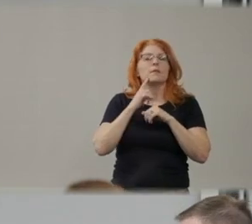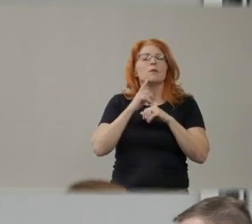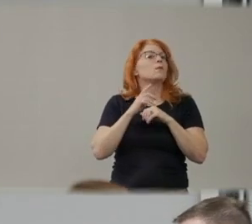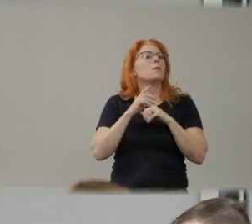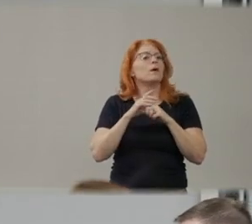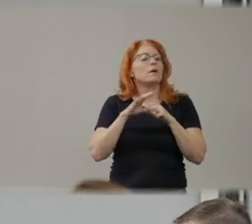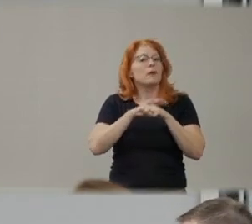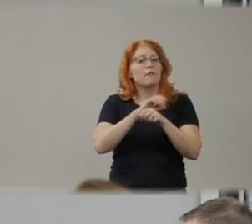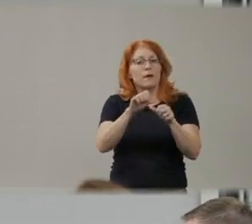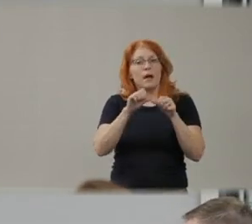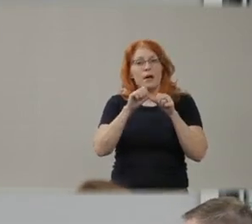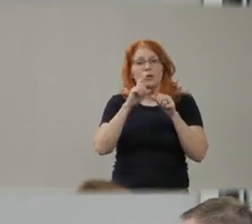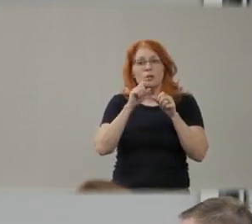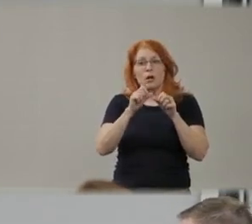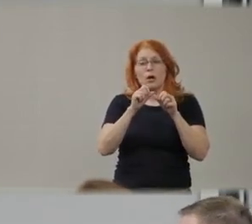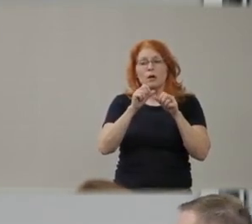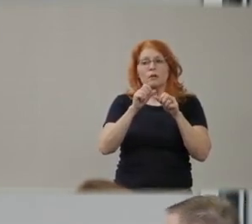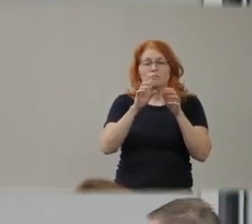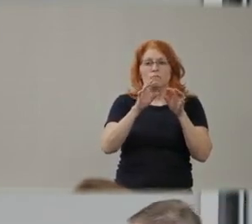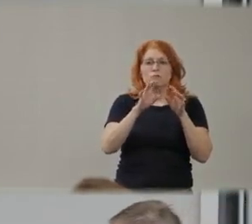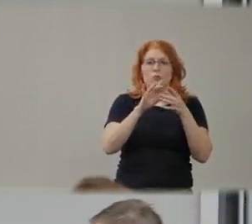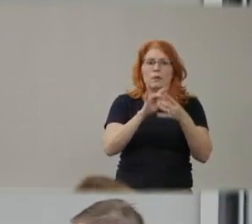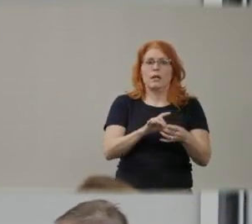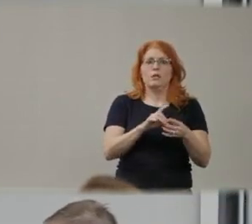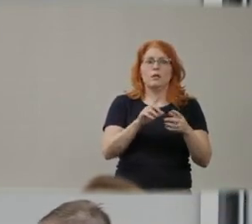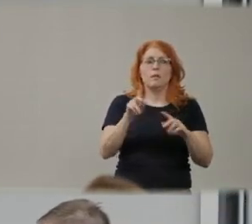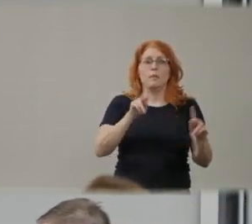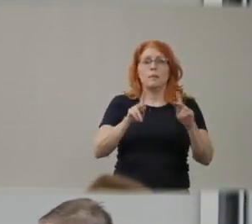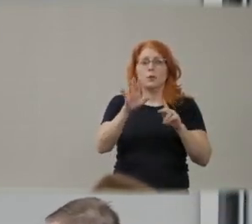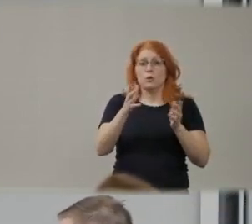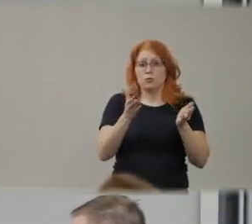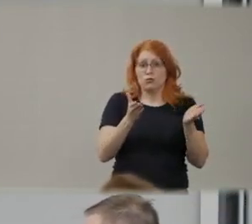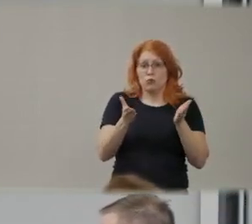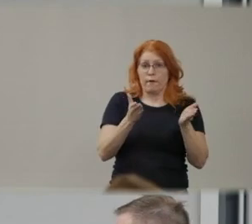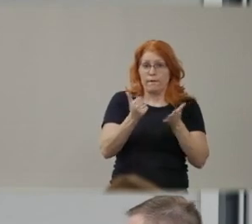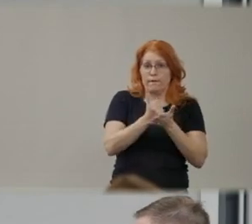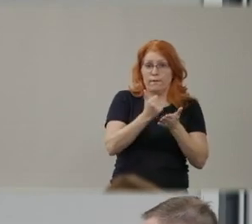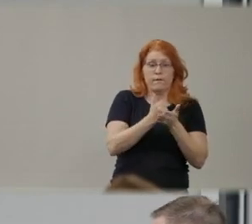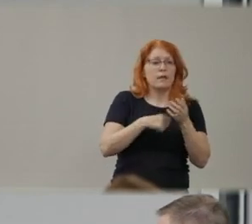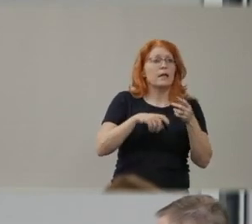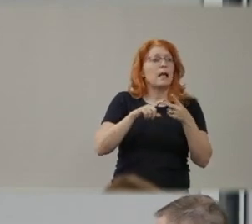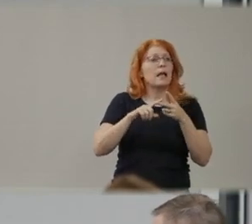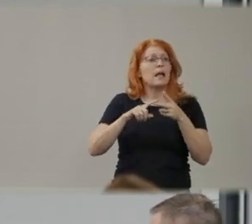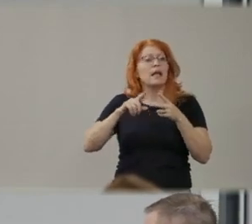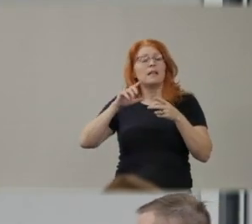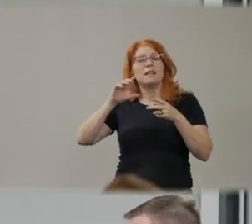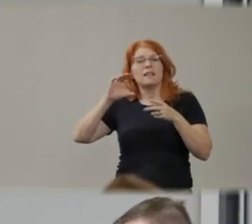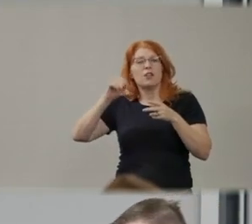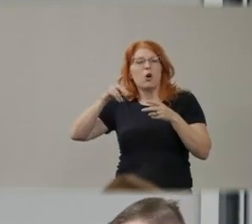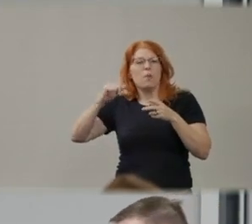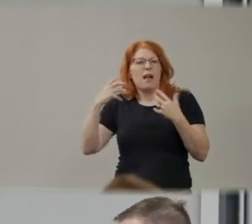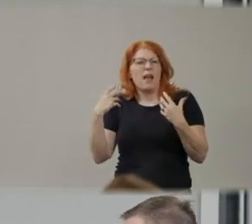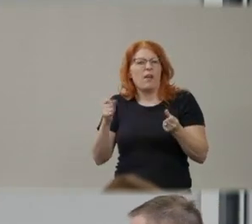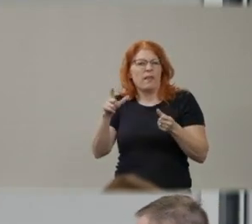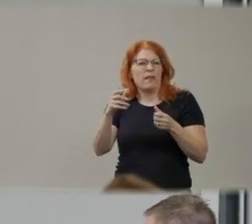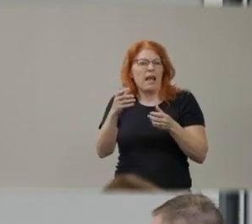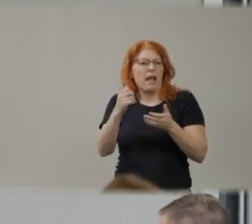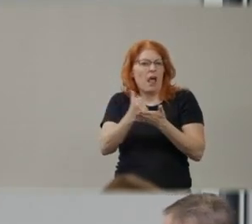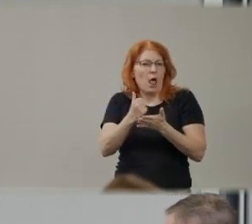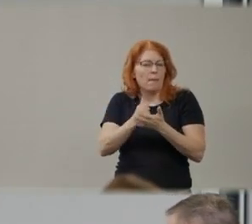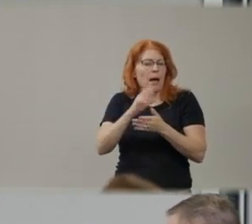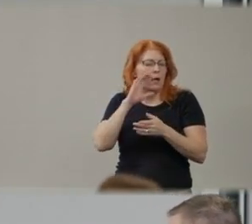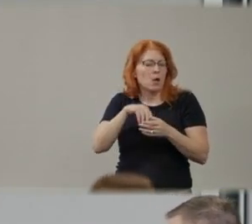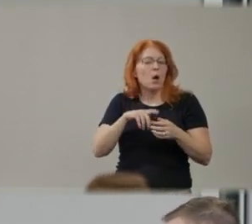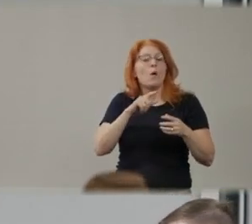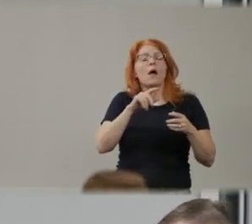that I think are pertinent to the populations that you serve. I know the populations that Copa Health serves. Obviously, I know the populations